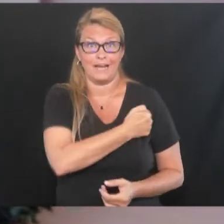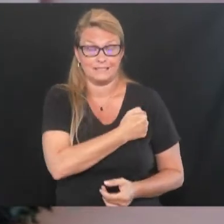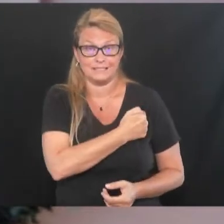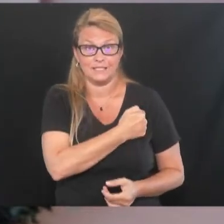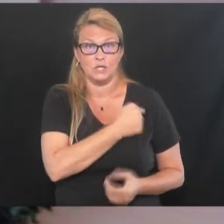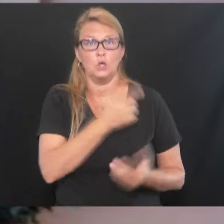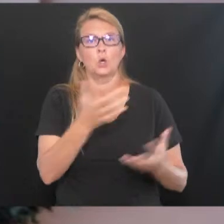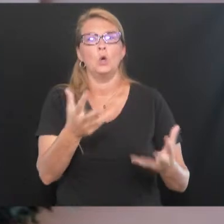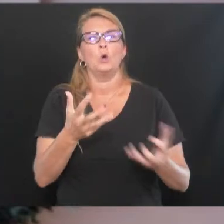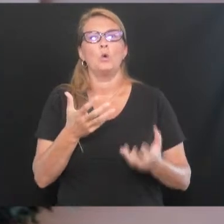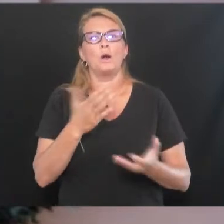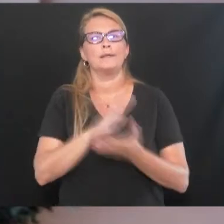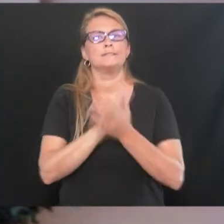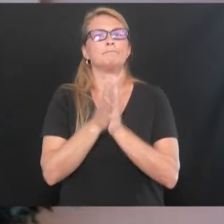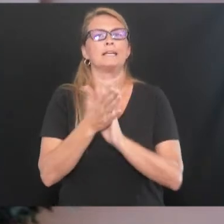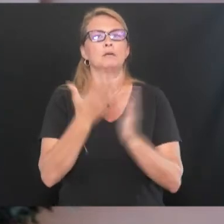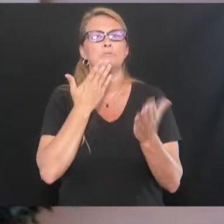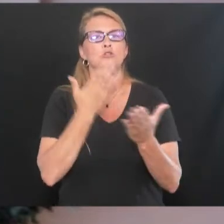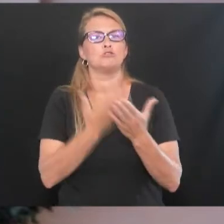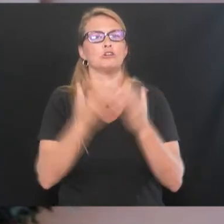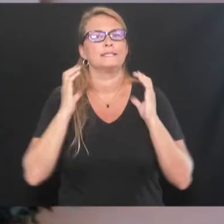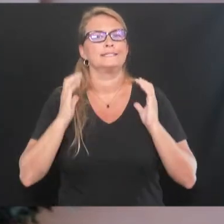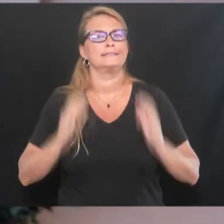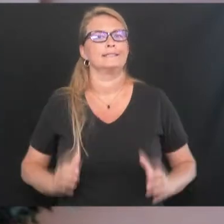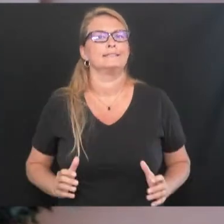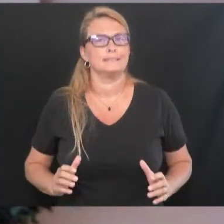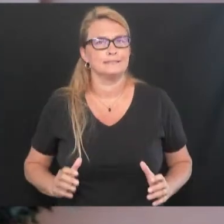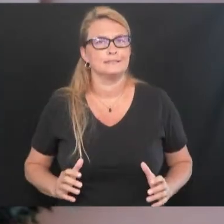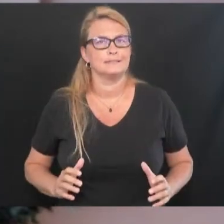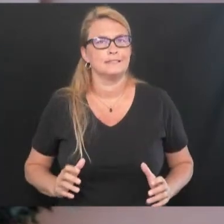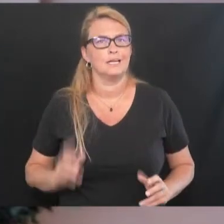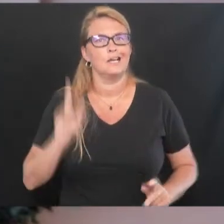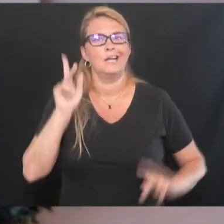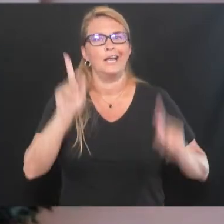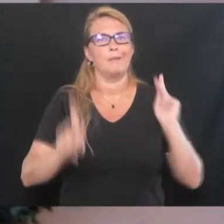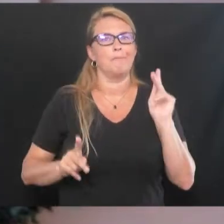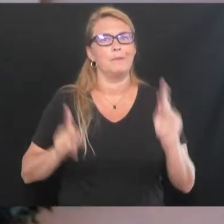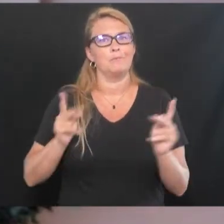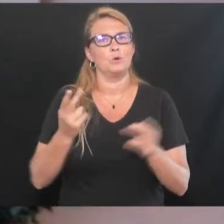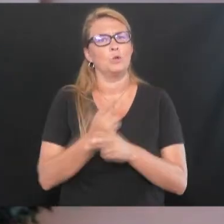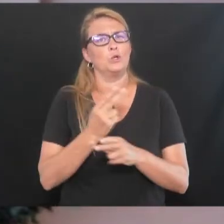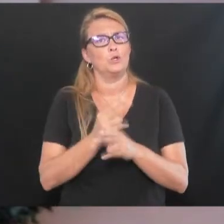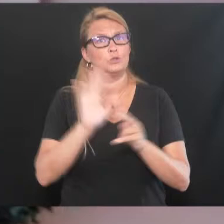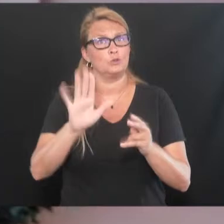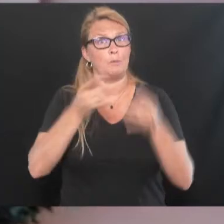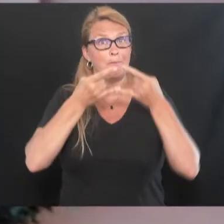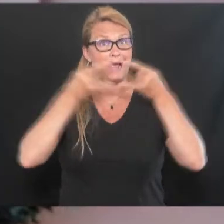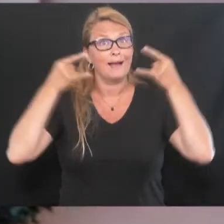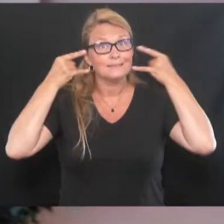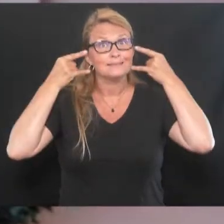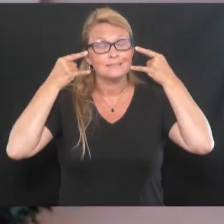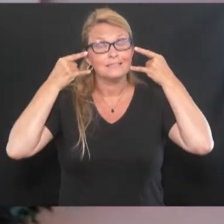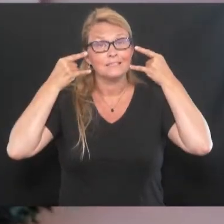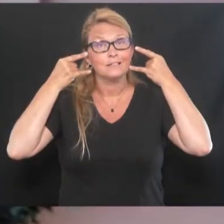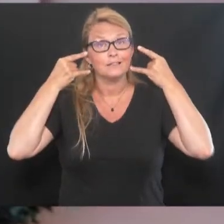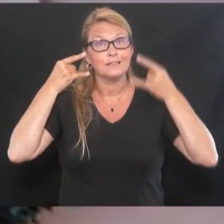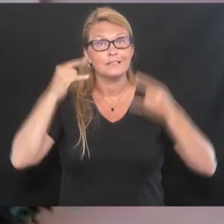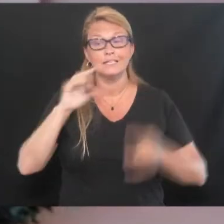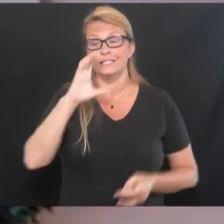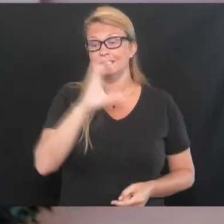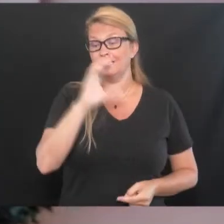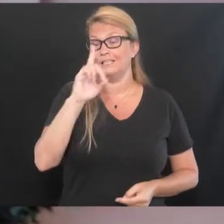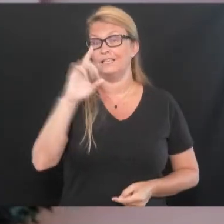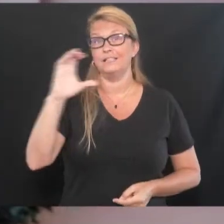be good citizens. And I think it's really important that people consider wearing masks in that situation. The Centers for